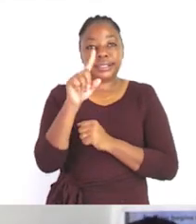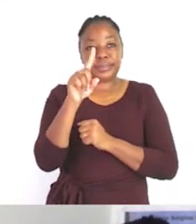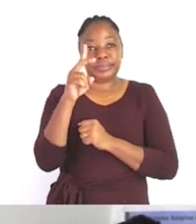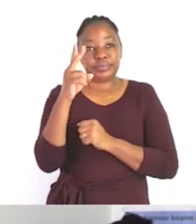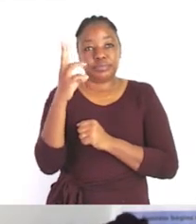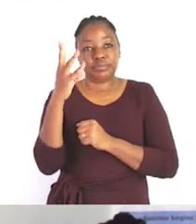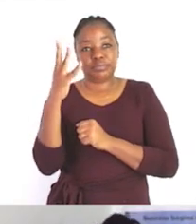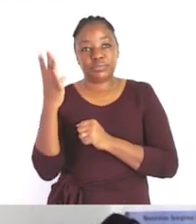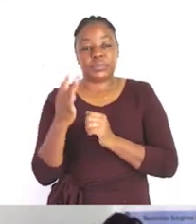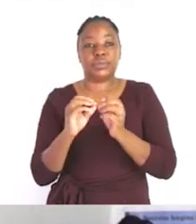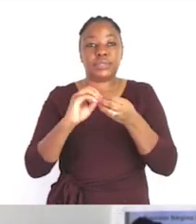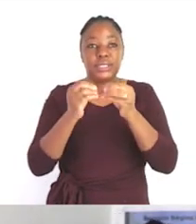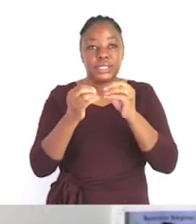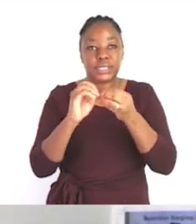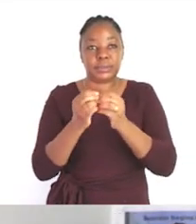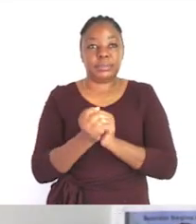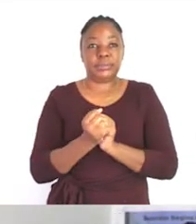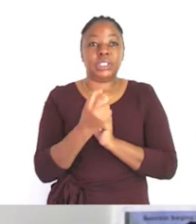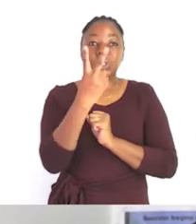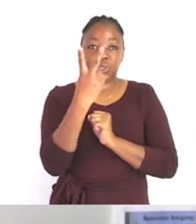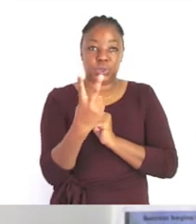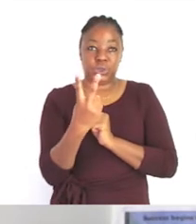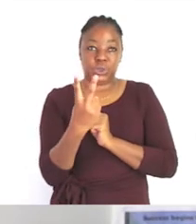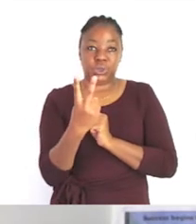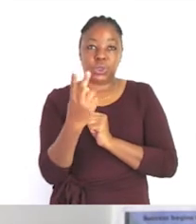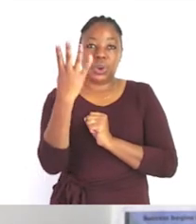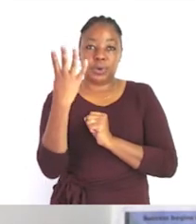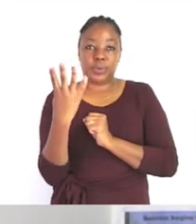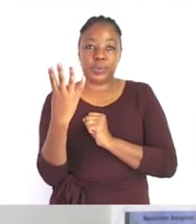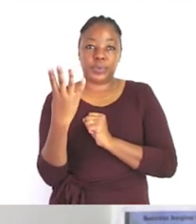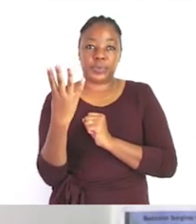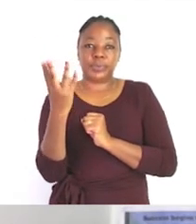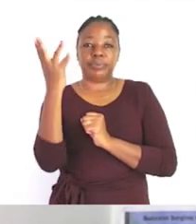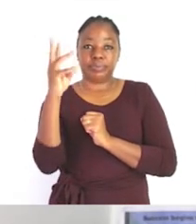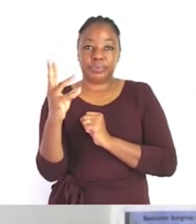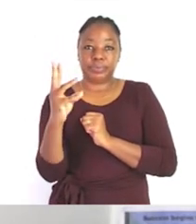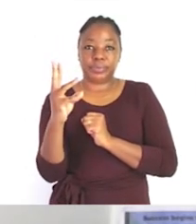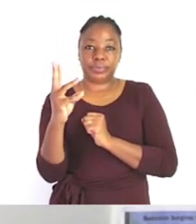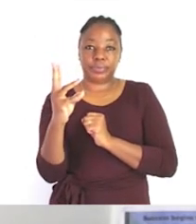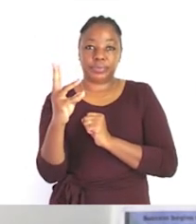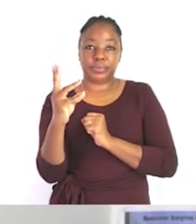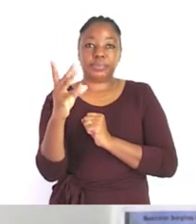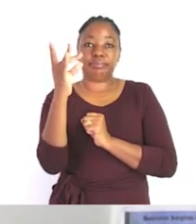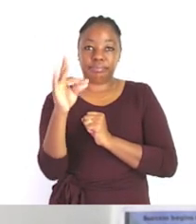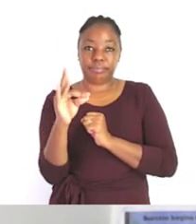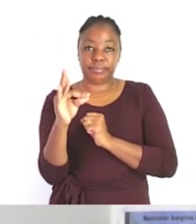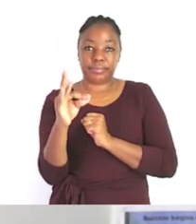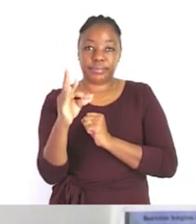numbers we have. We have 2, 4, 6,